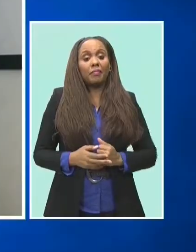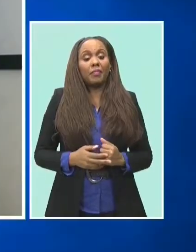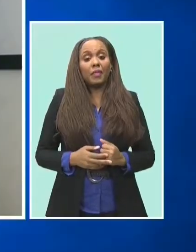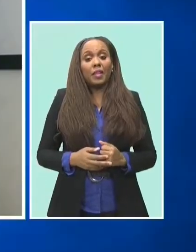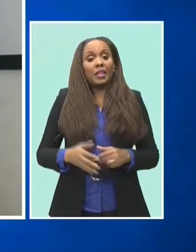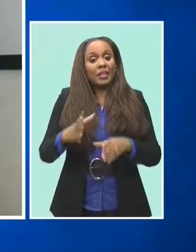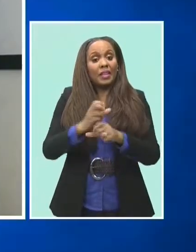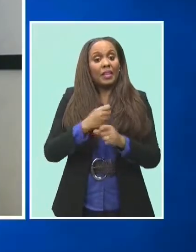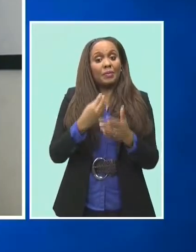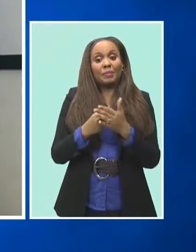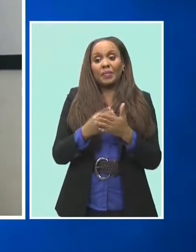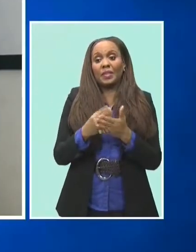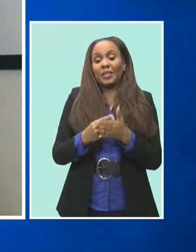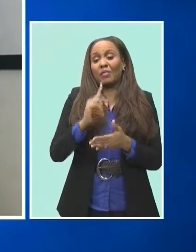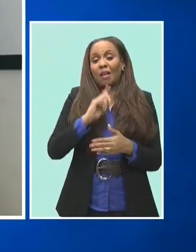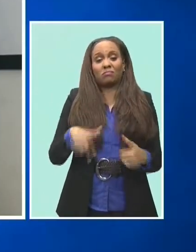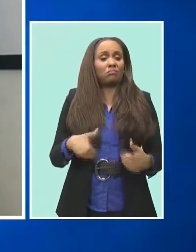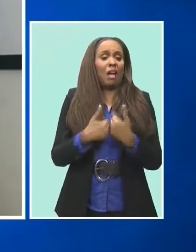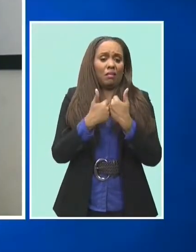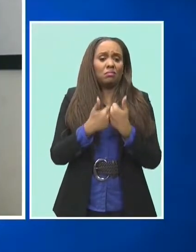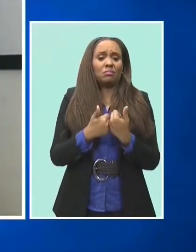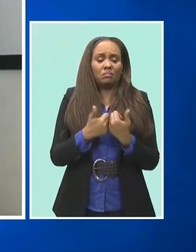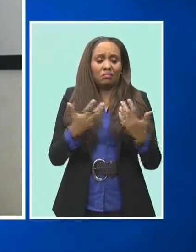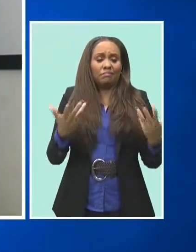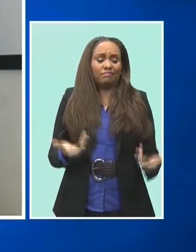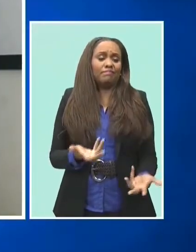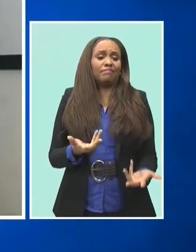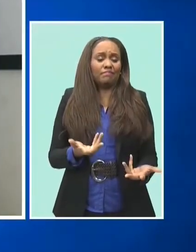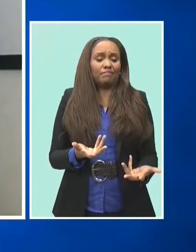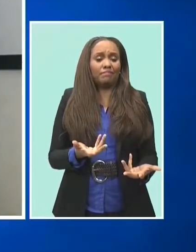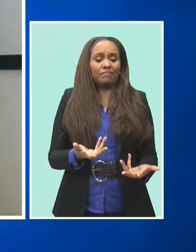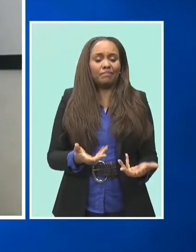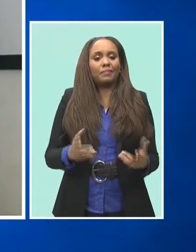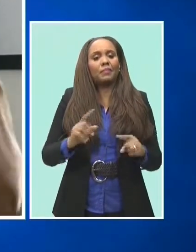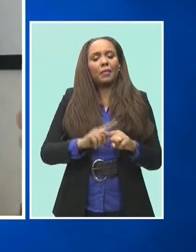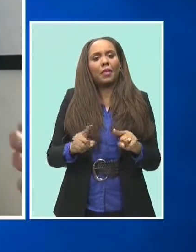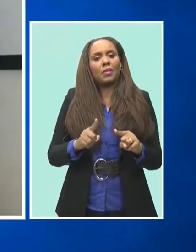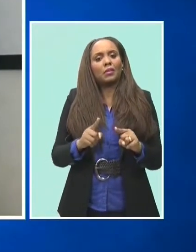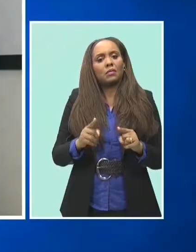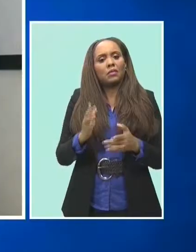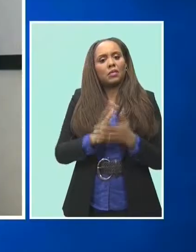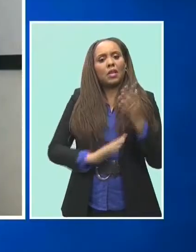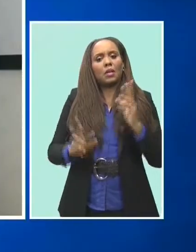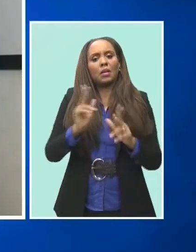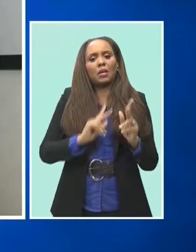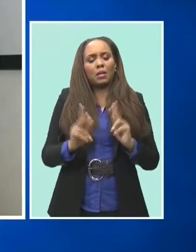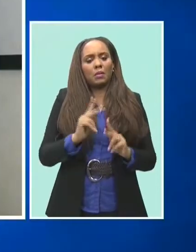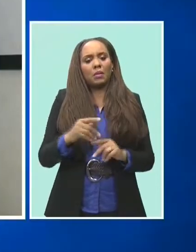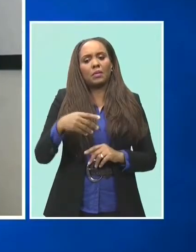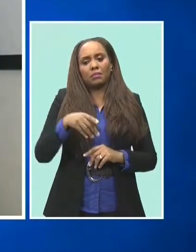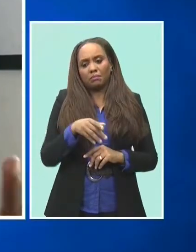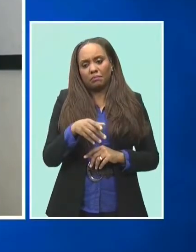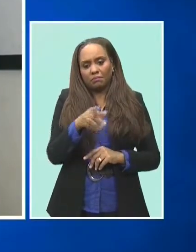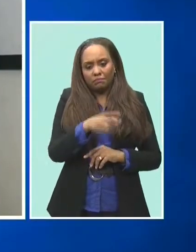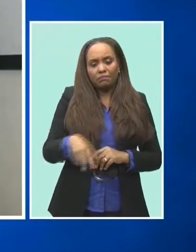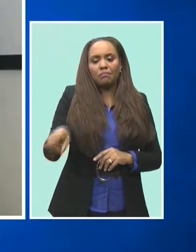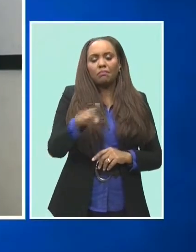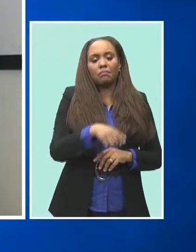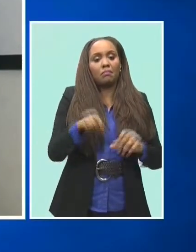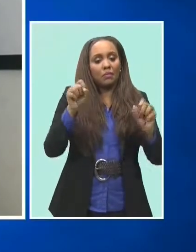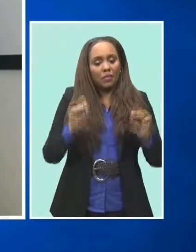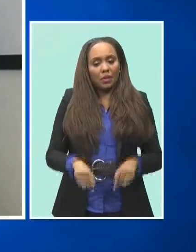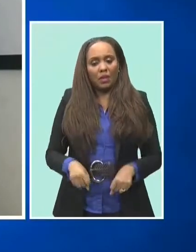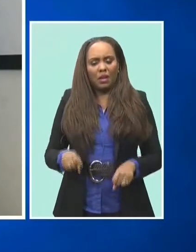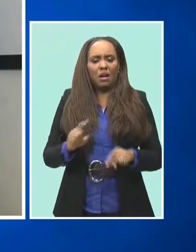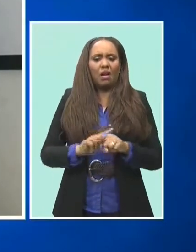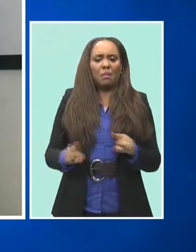funding for that can be a challenge. But I guess there are places out there you can do it, so it's just to work with them, because it